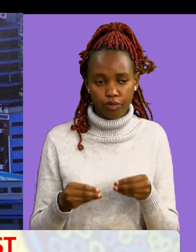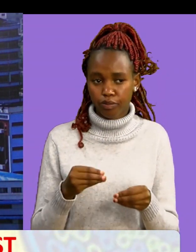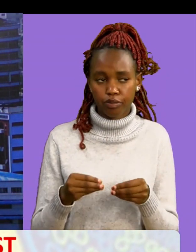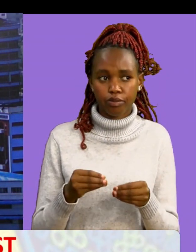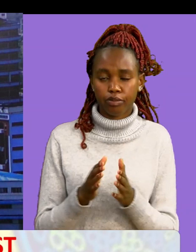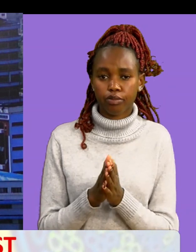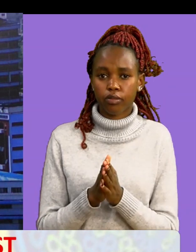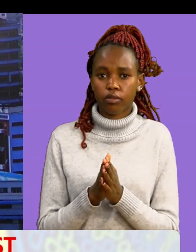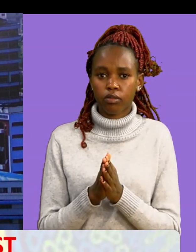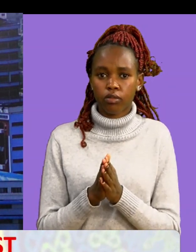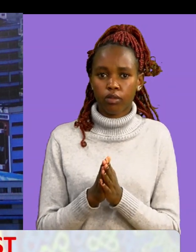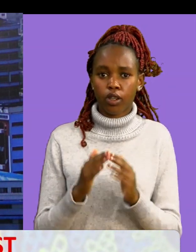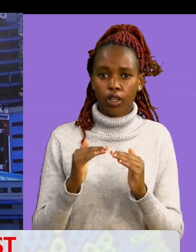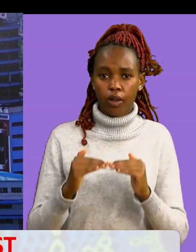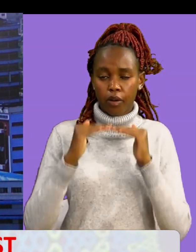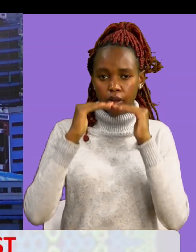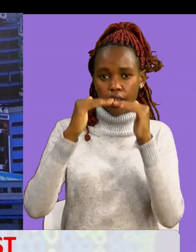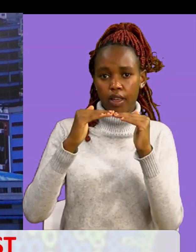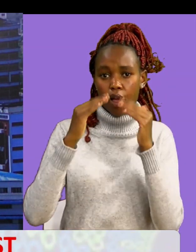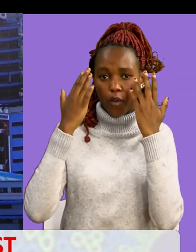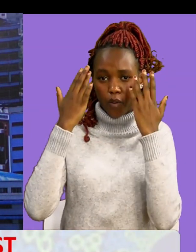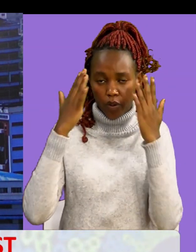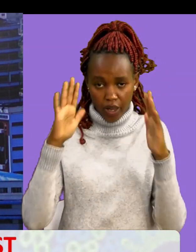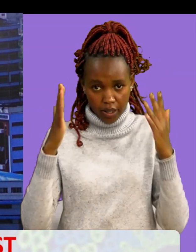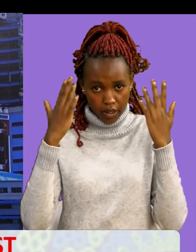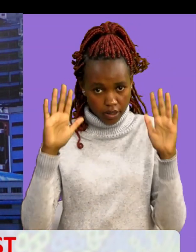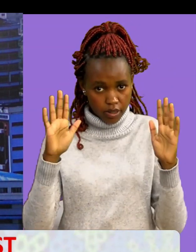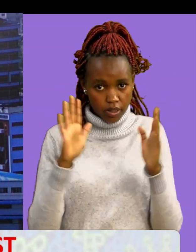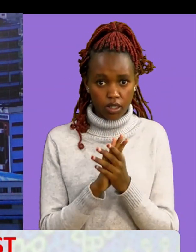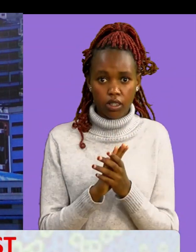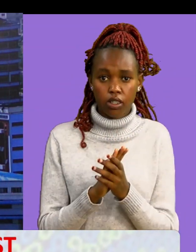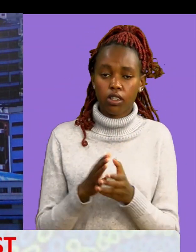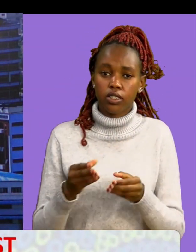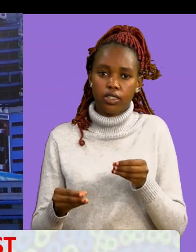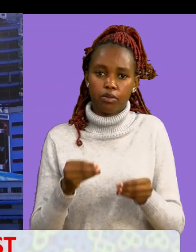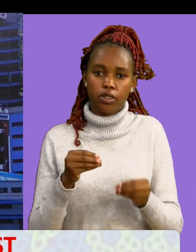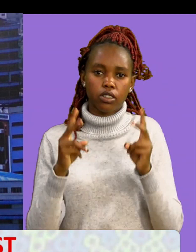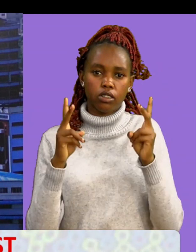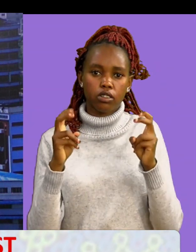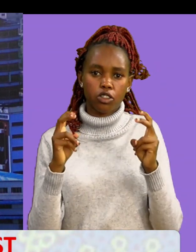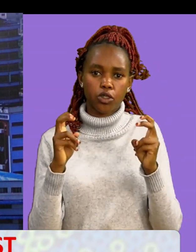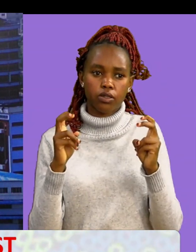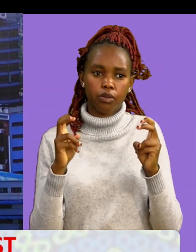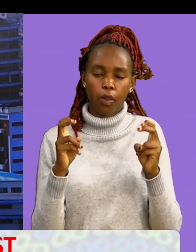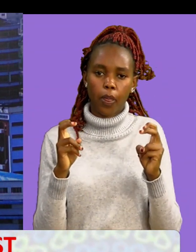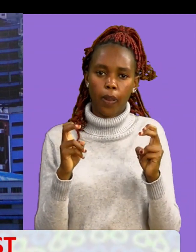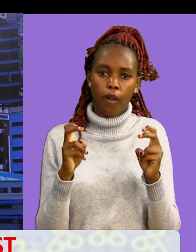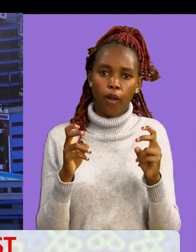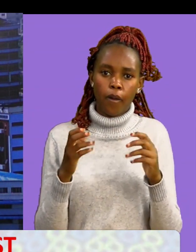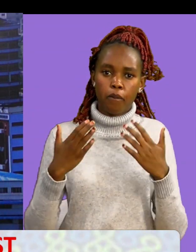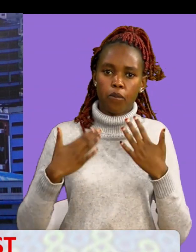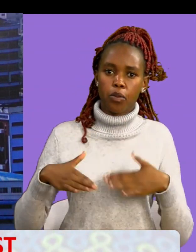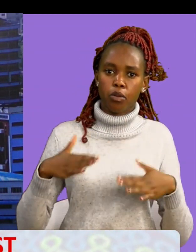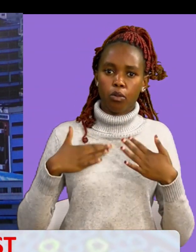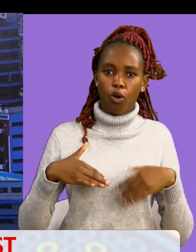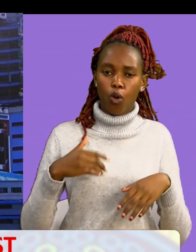about promoting or raising awareness, the disability issues. Like for example, kwa wale watu on